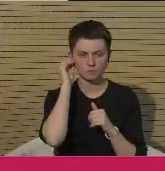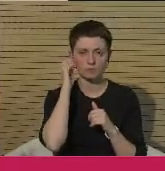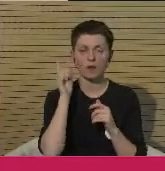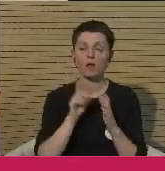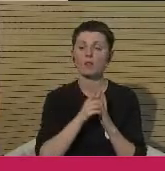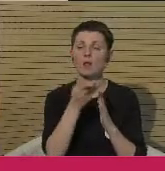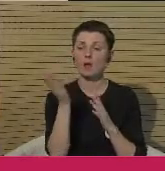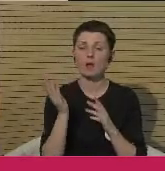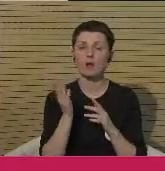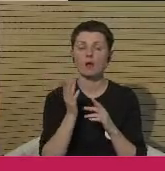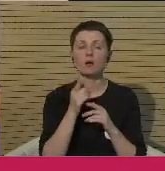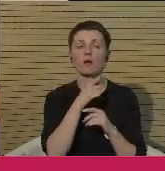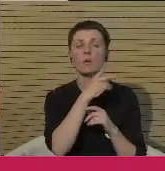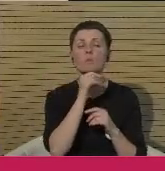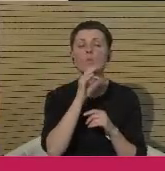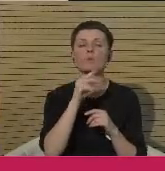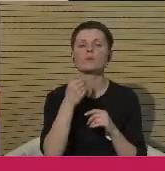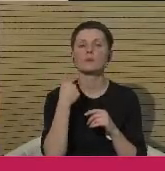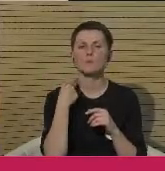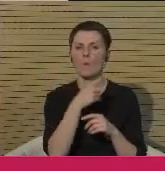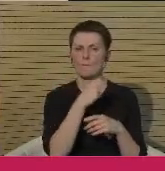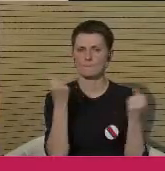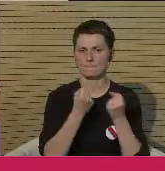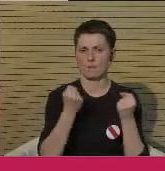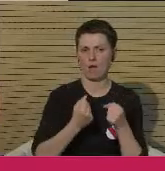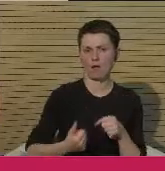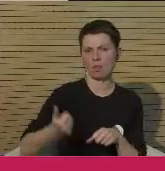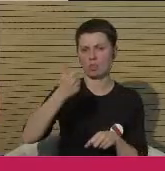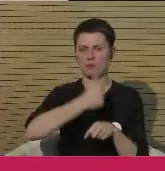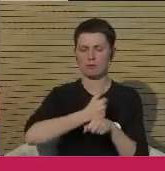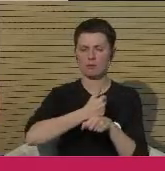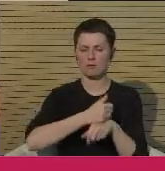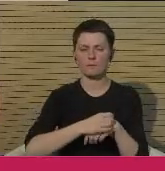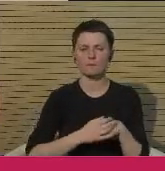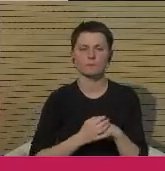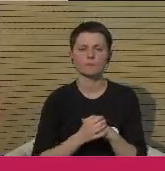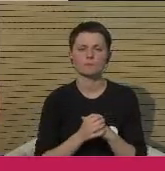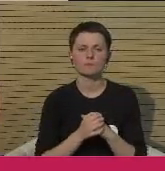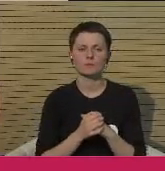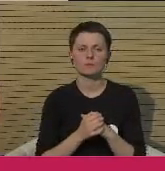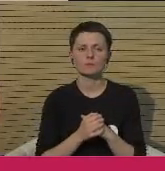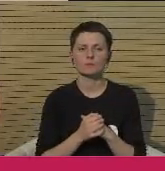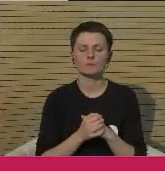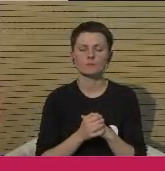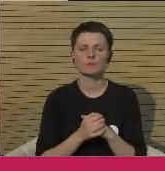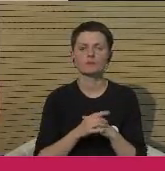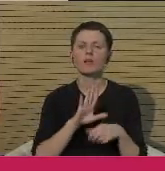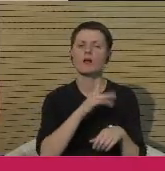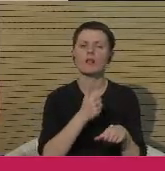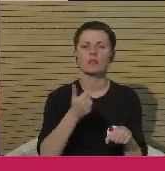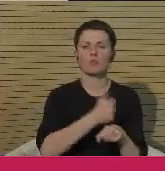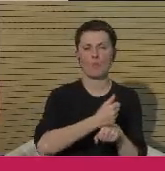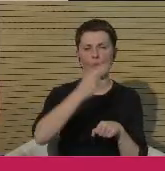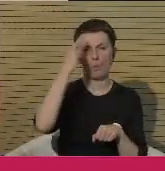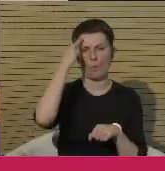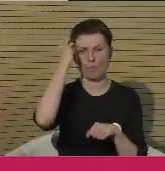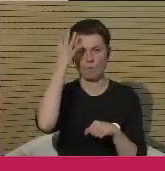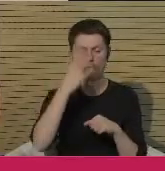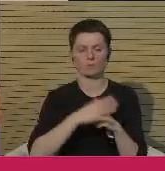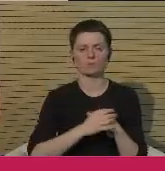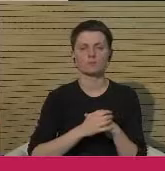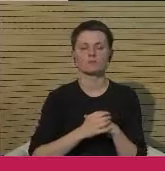I'm talking about people in the street, common people, and they saw Putin as a strong leader.